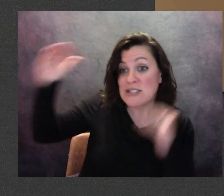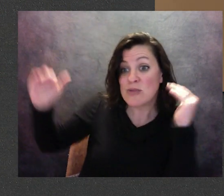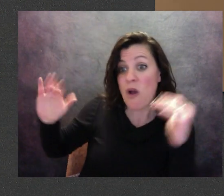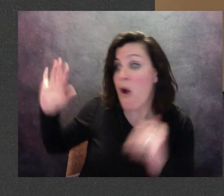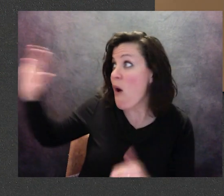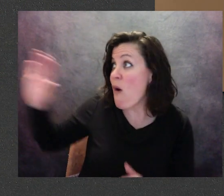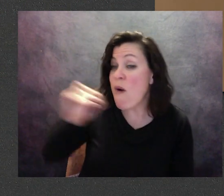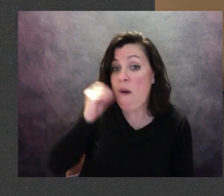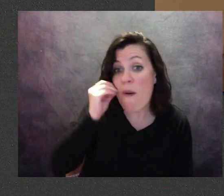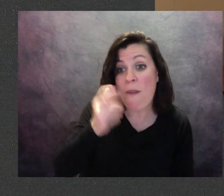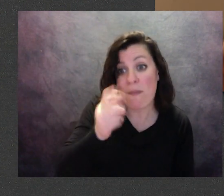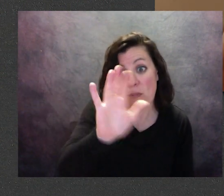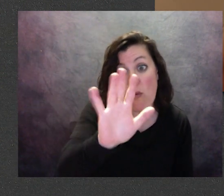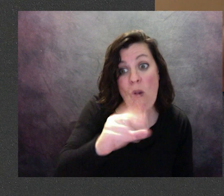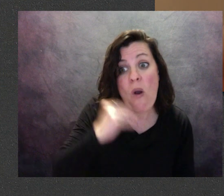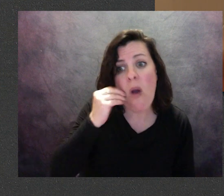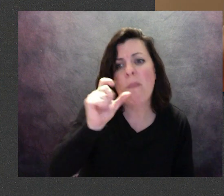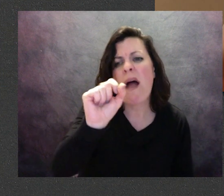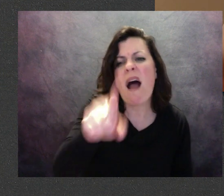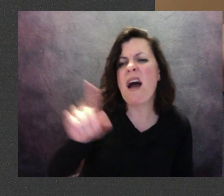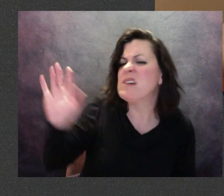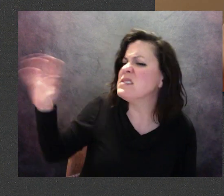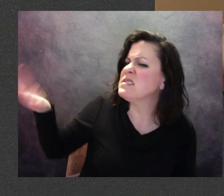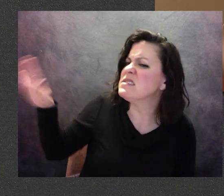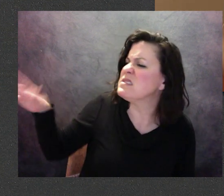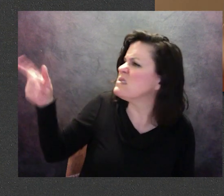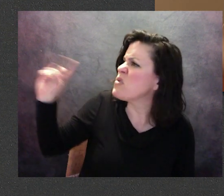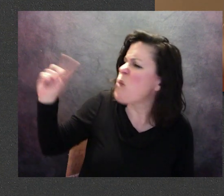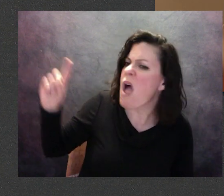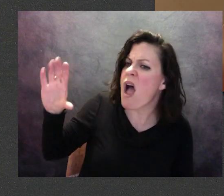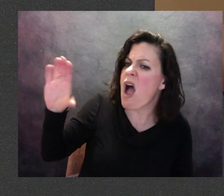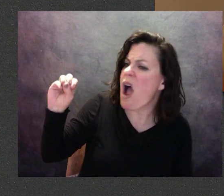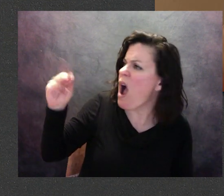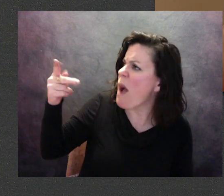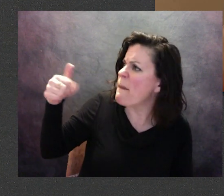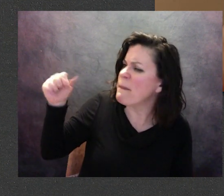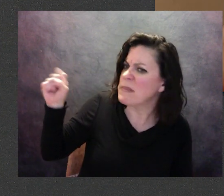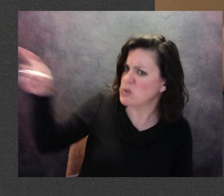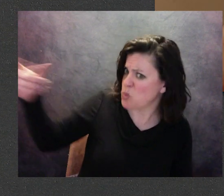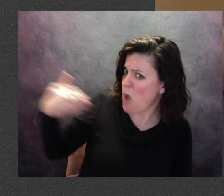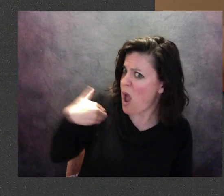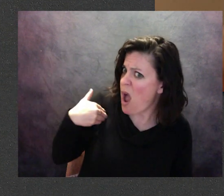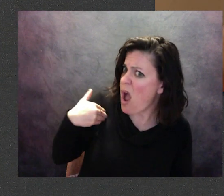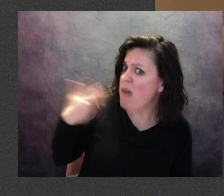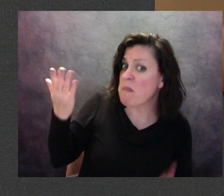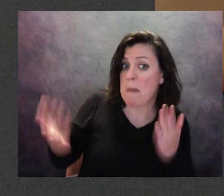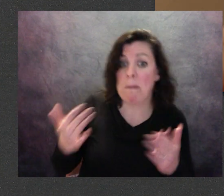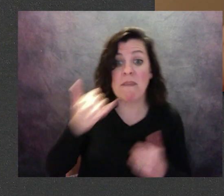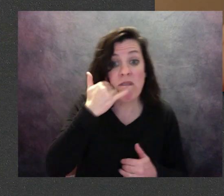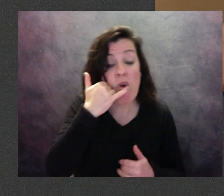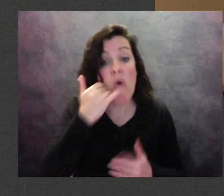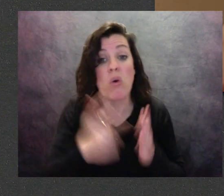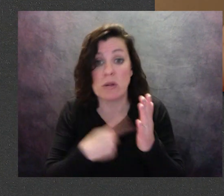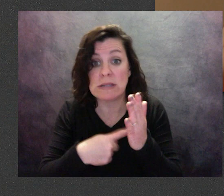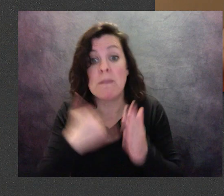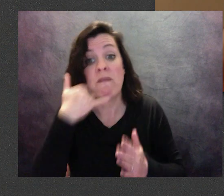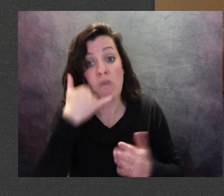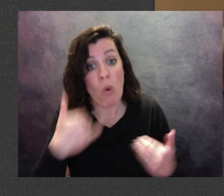to find their compass on their phone. I'm going to show you